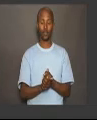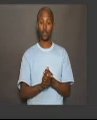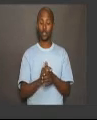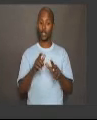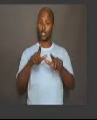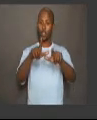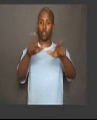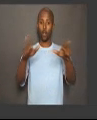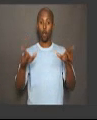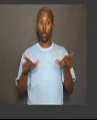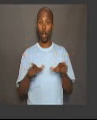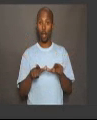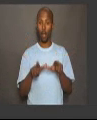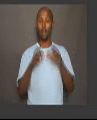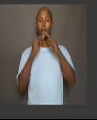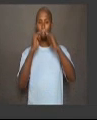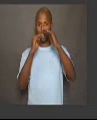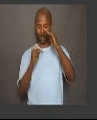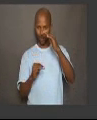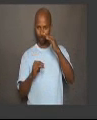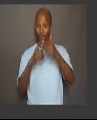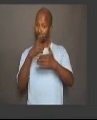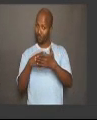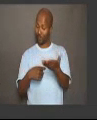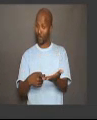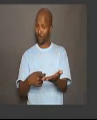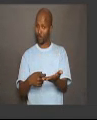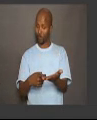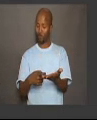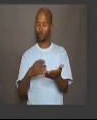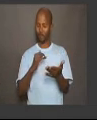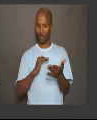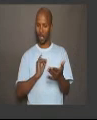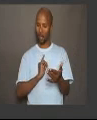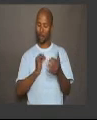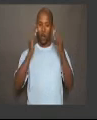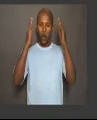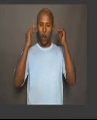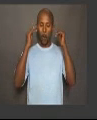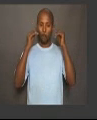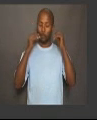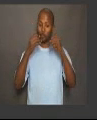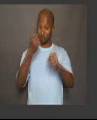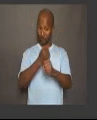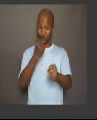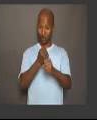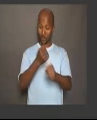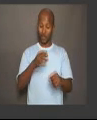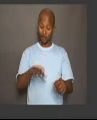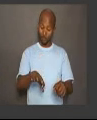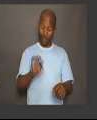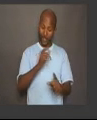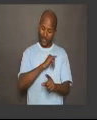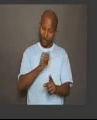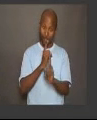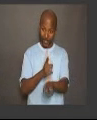3 is the local minimum value. I hope you managed to find